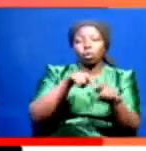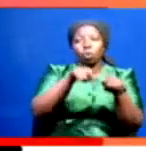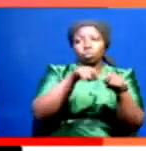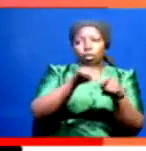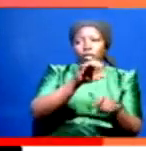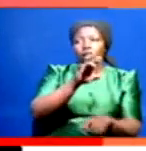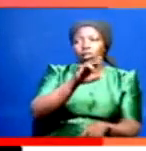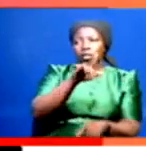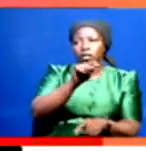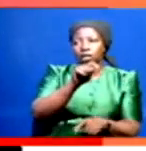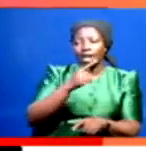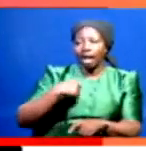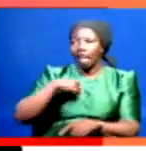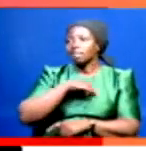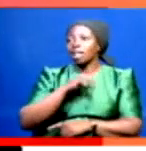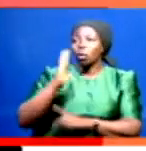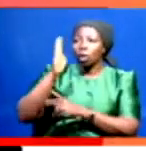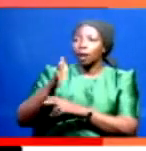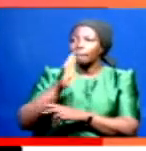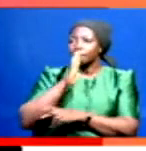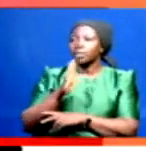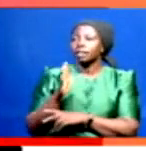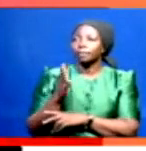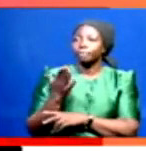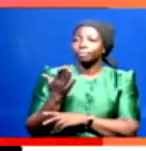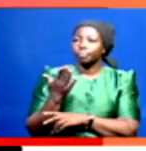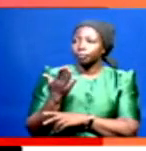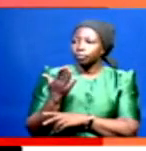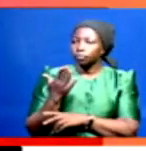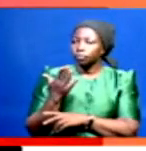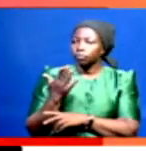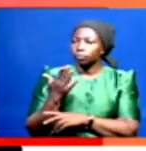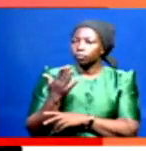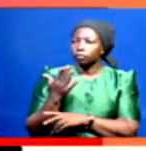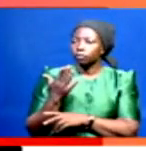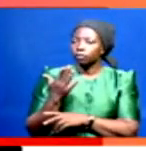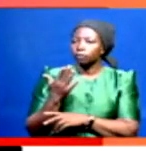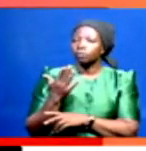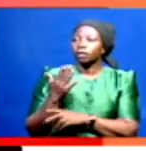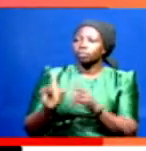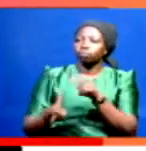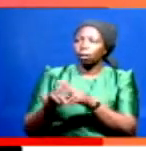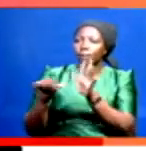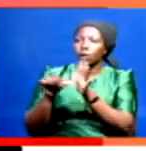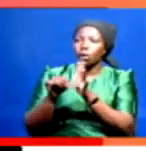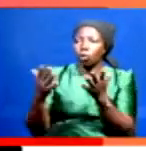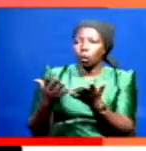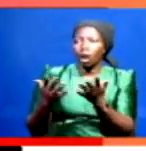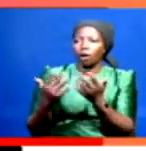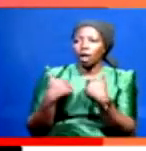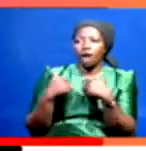cult. We will be putting the problem where it doesn't belong to. If a rat comes to your house,